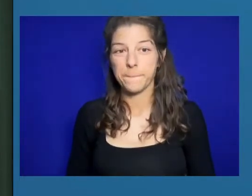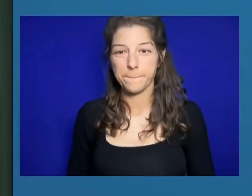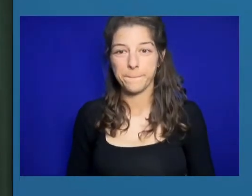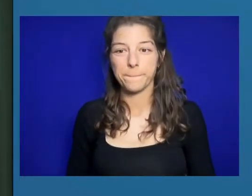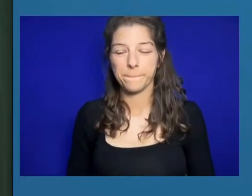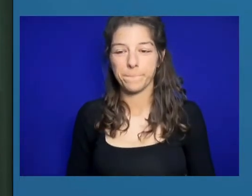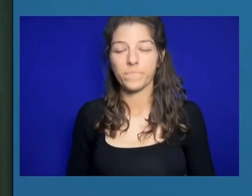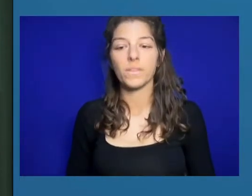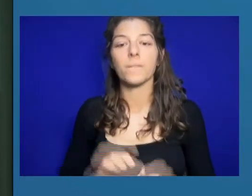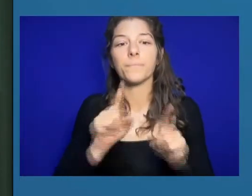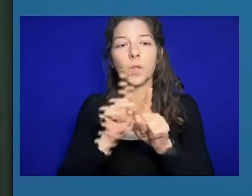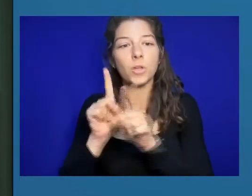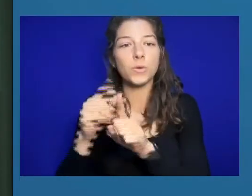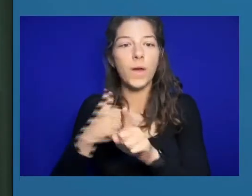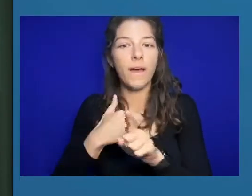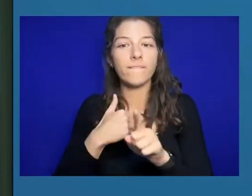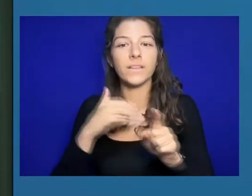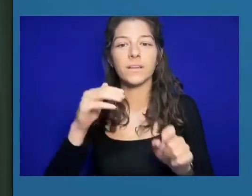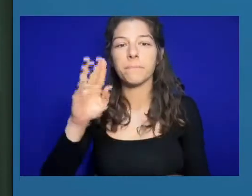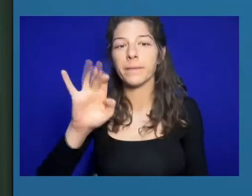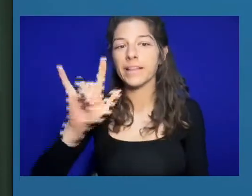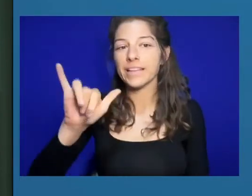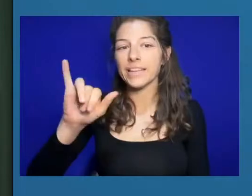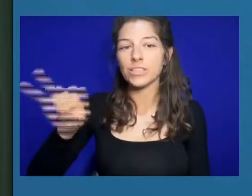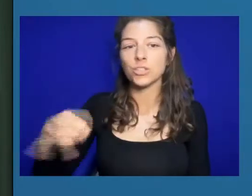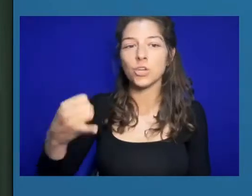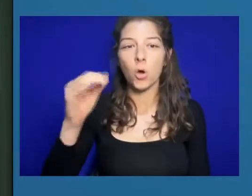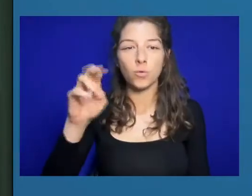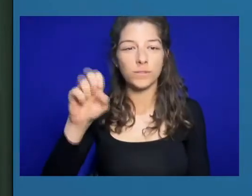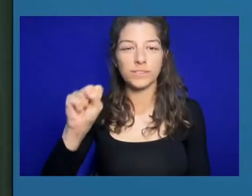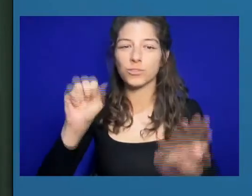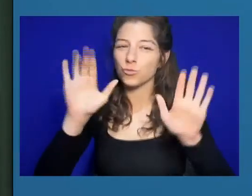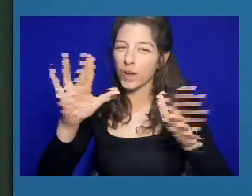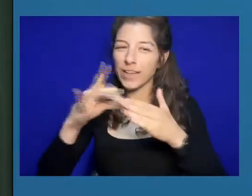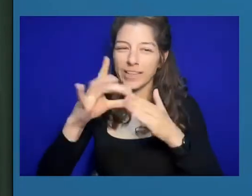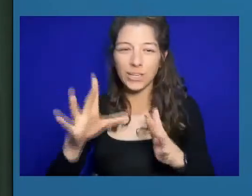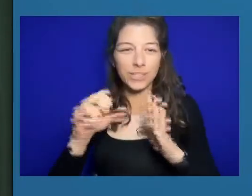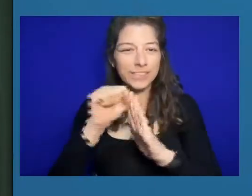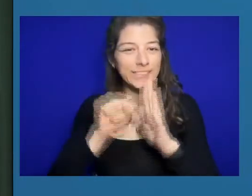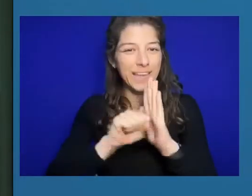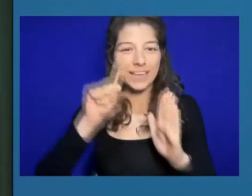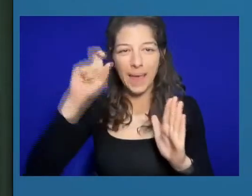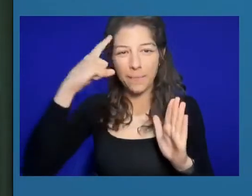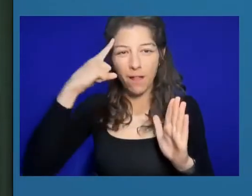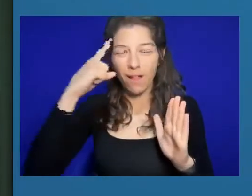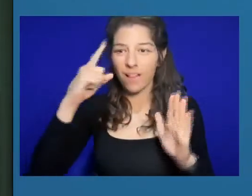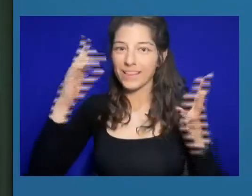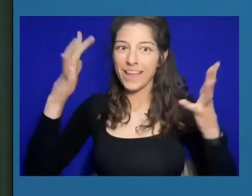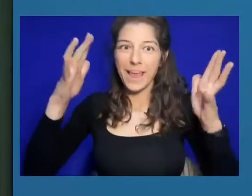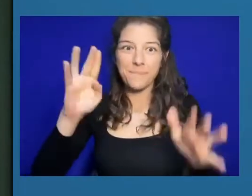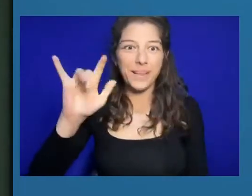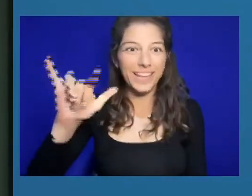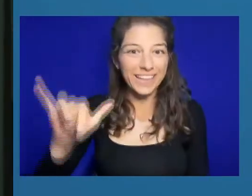We also have Assembly Member Billy Jones, a great, great leader in our state capitol. Yay, Billy.